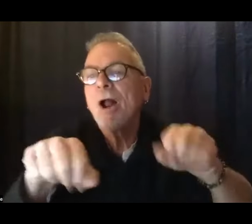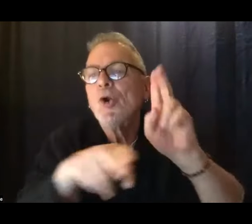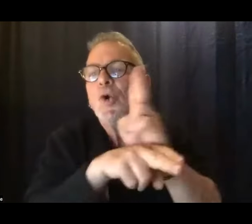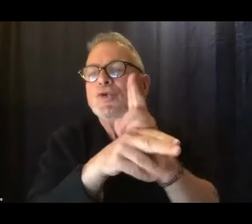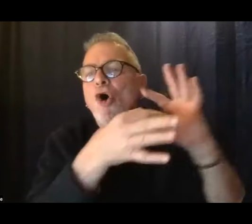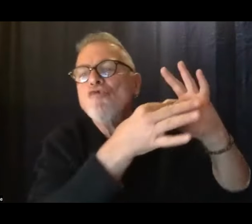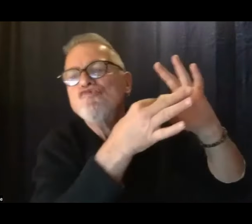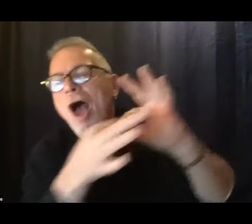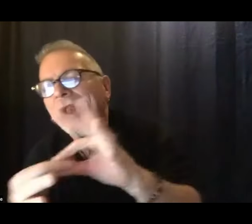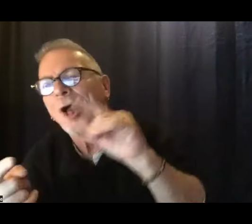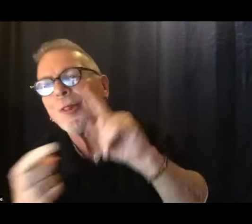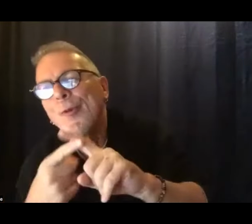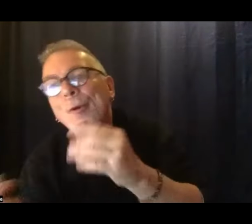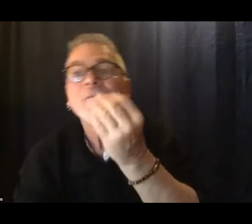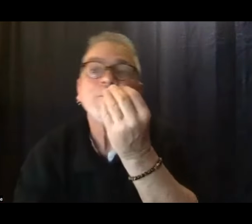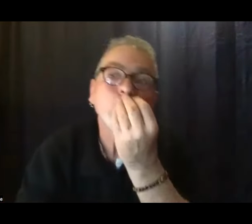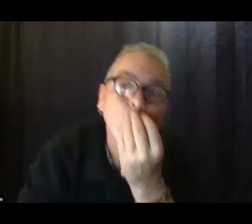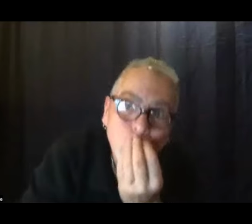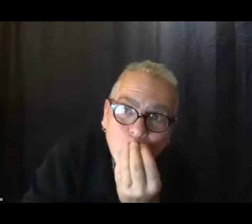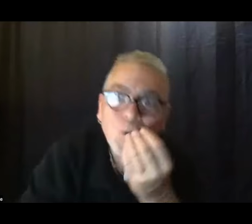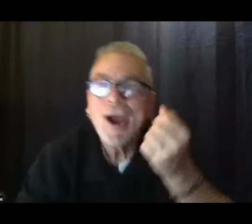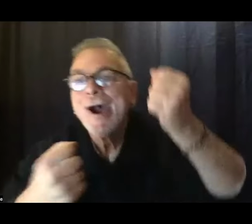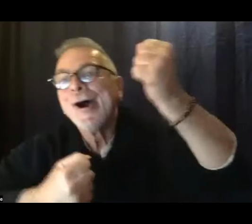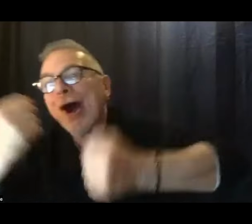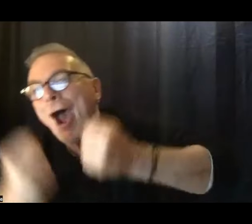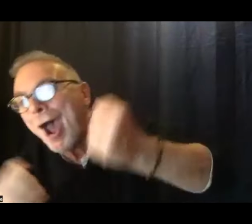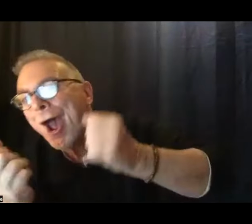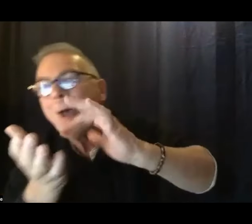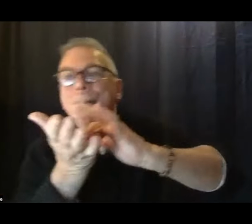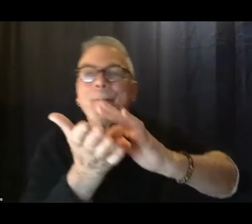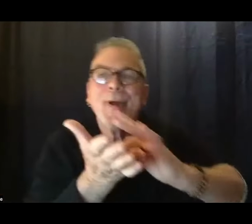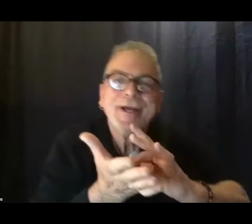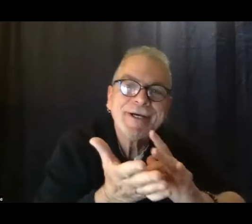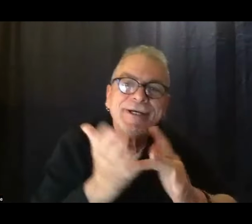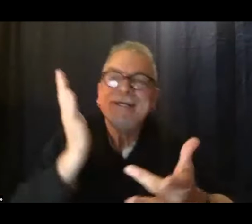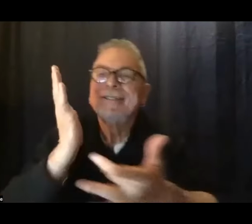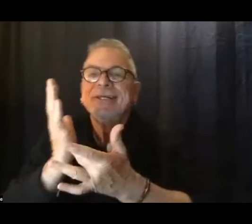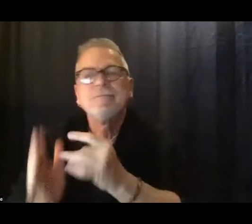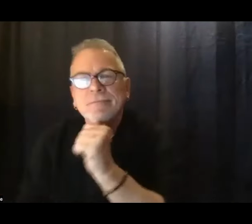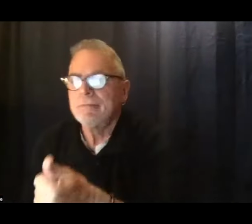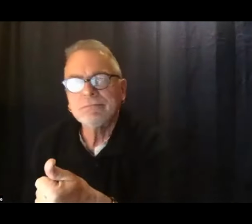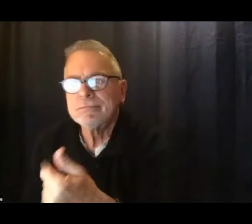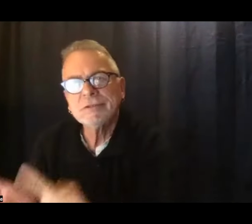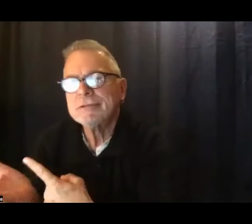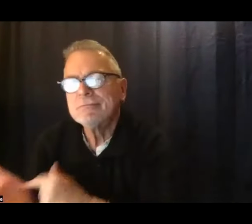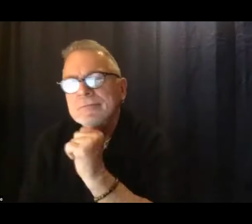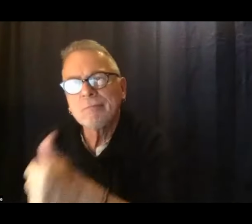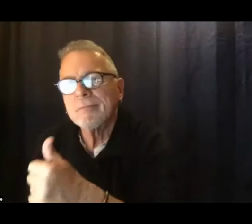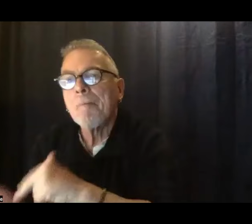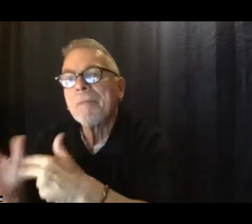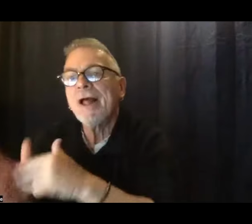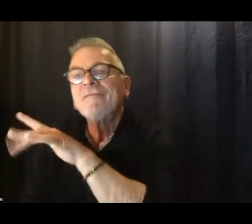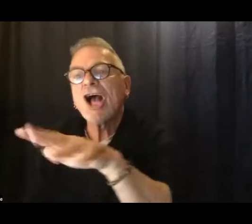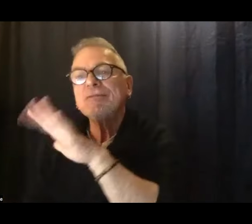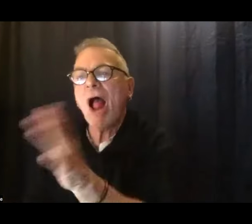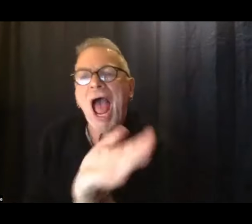this specific context. And you use that context to then determine what you're seeing to help you with that. Because